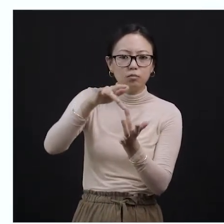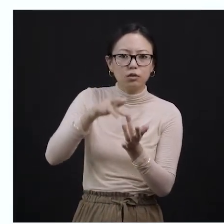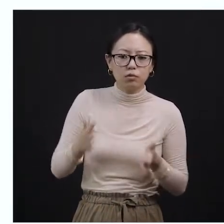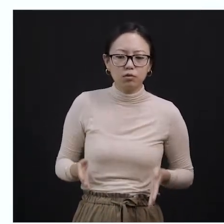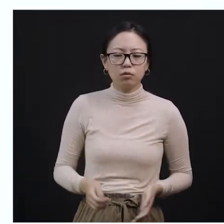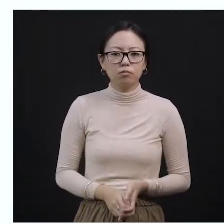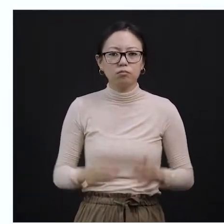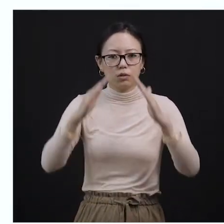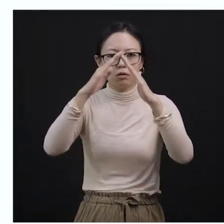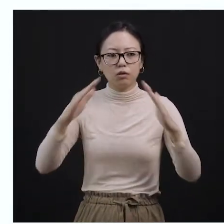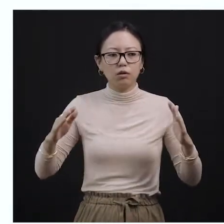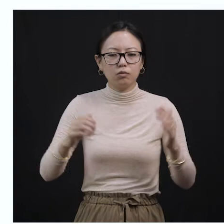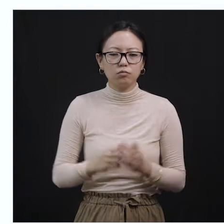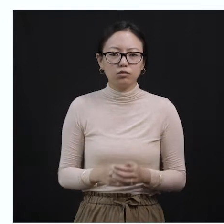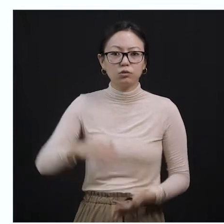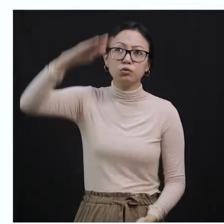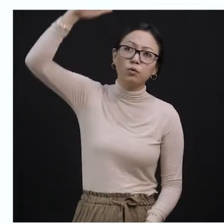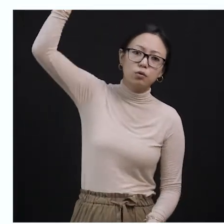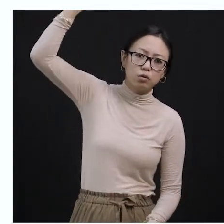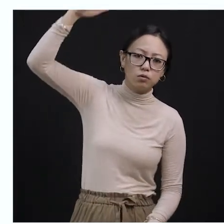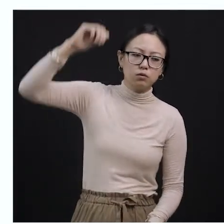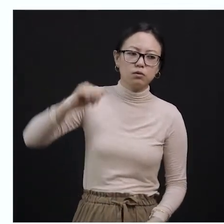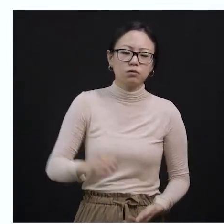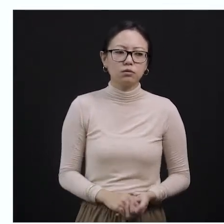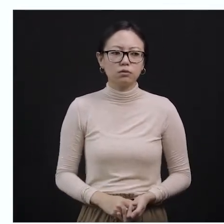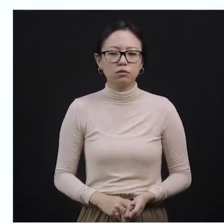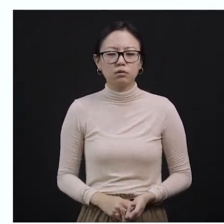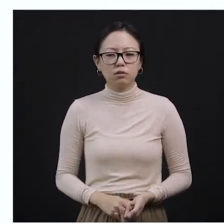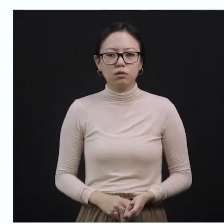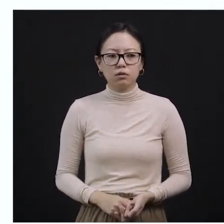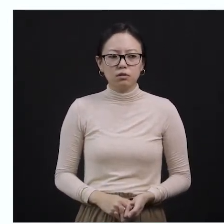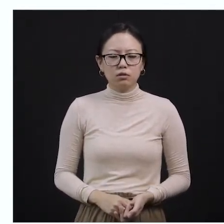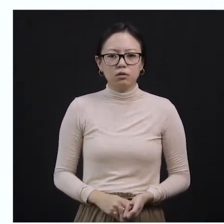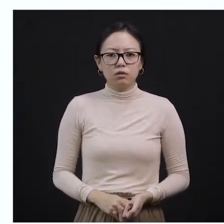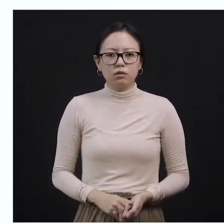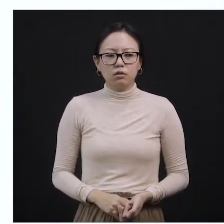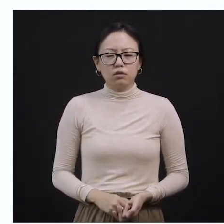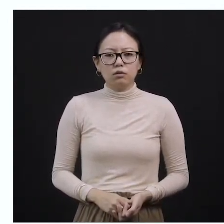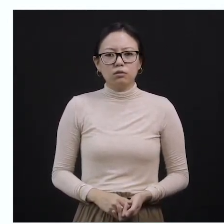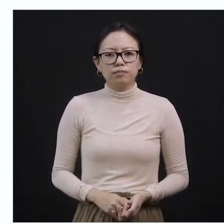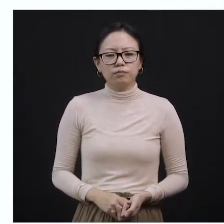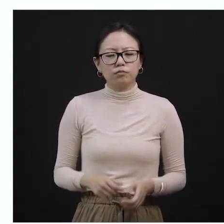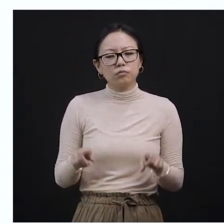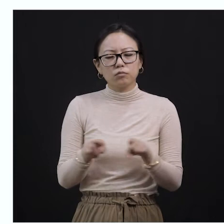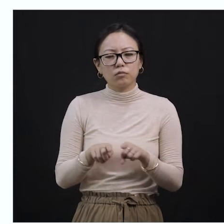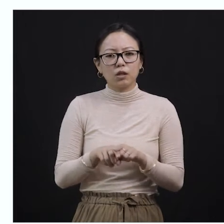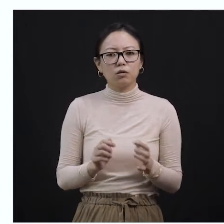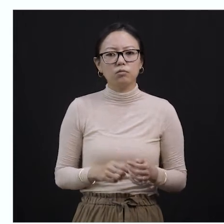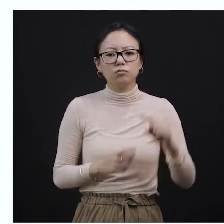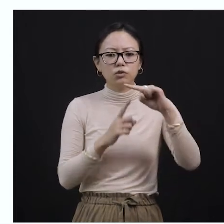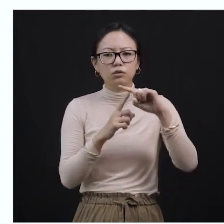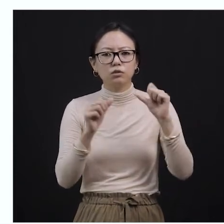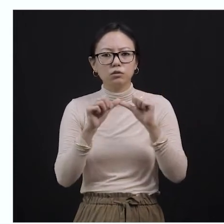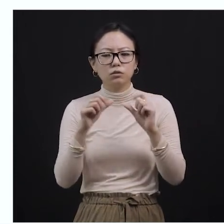among the three of them. All right, children? Similarly, the opposite of tallest is shortest.